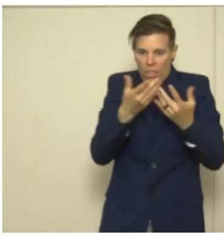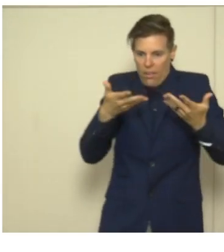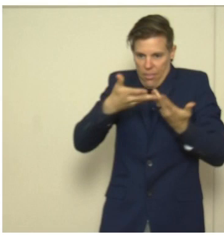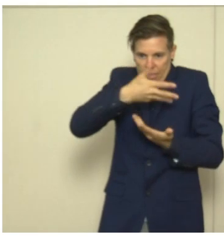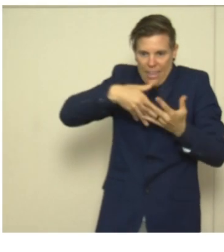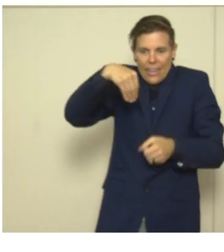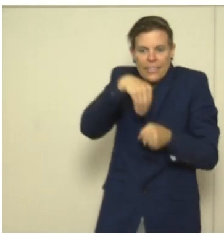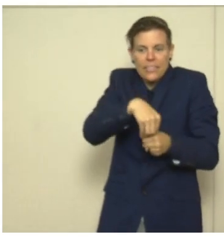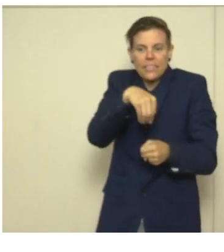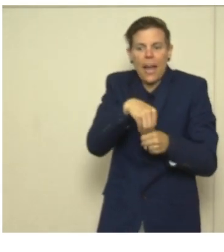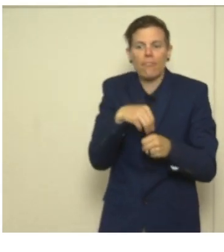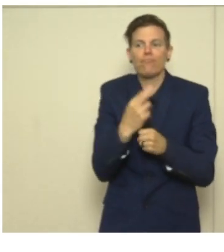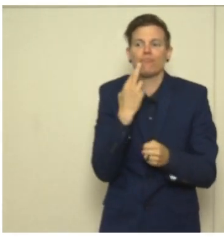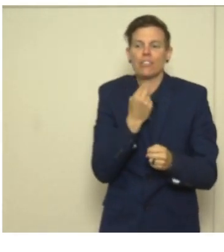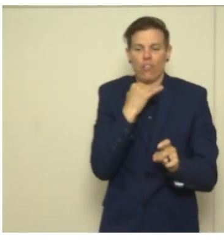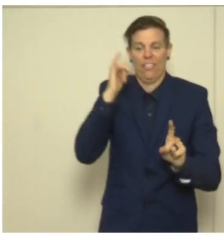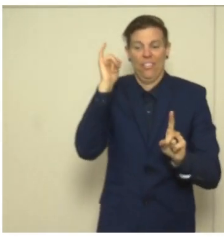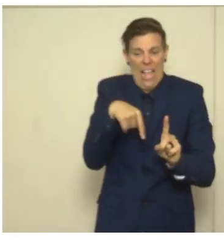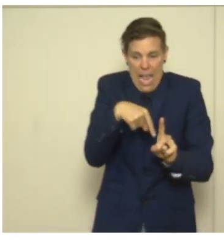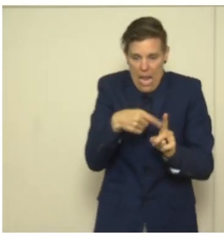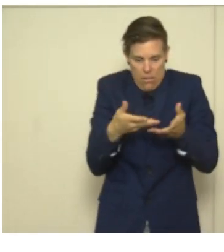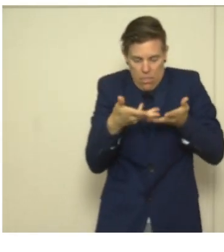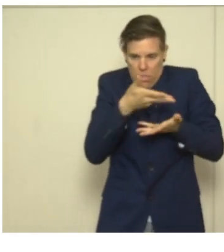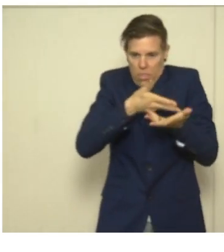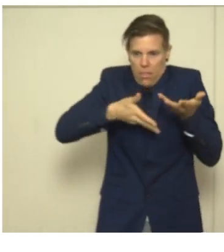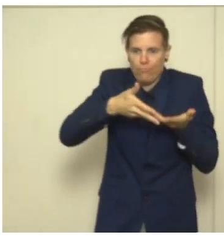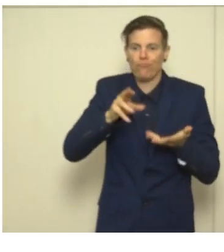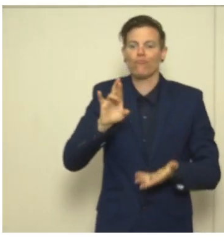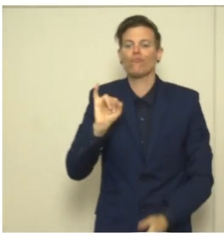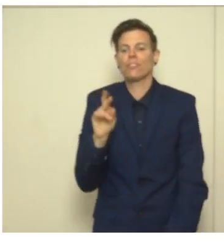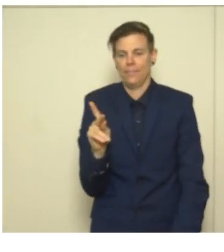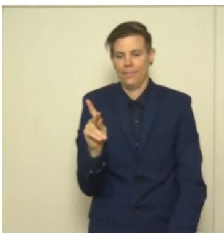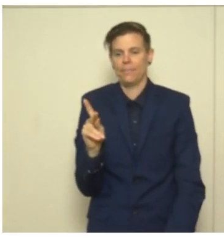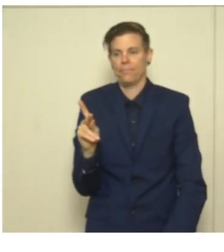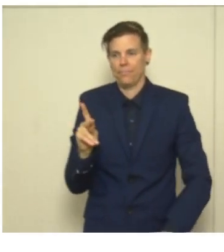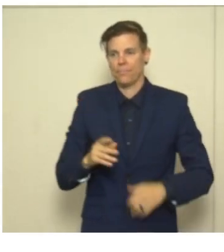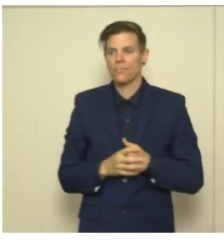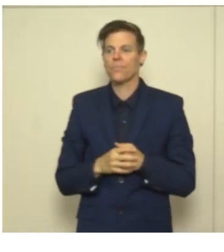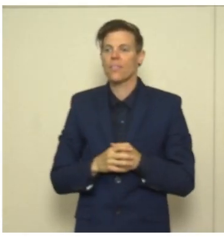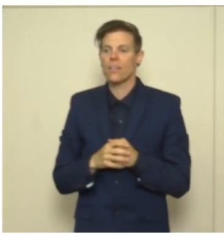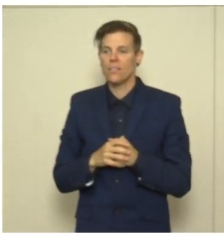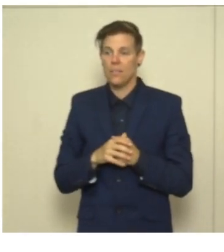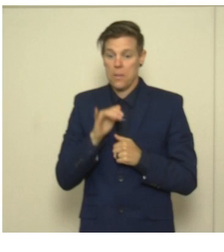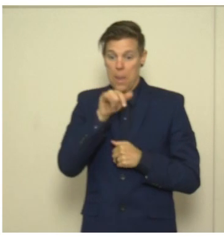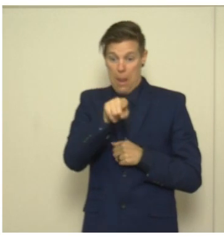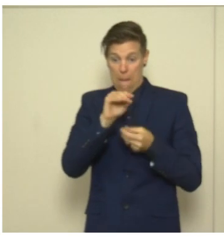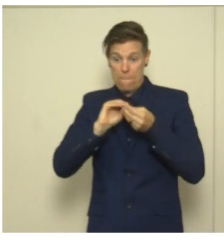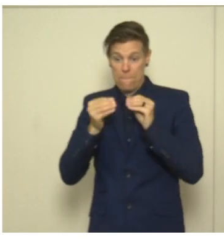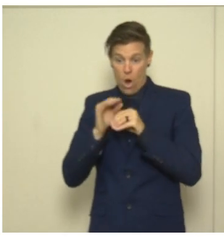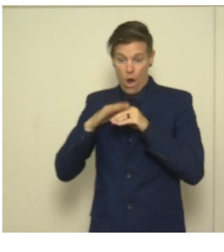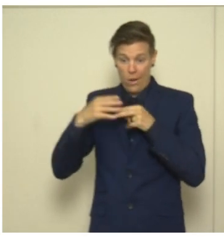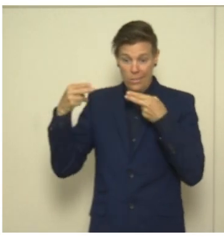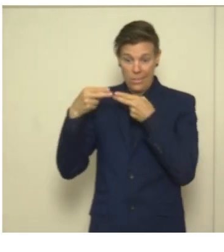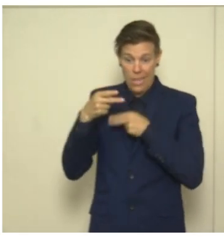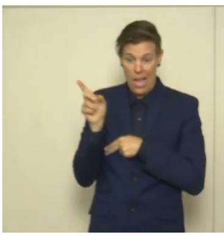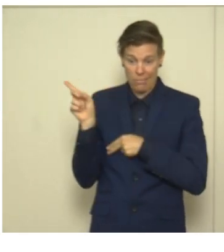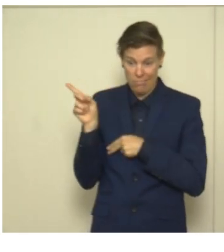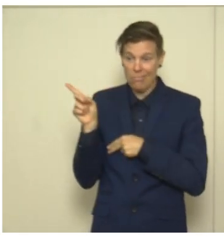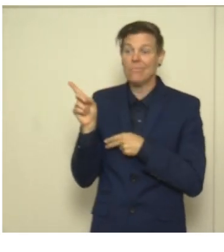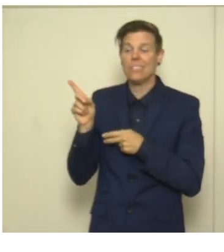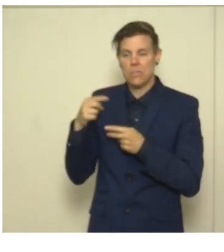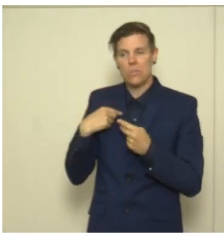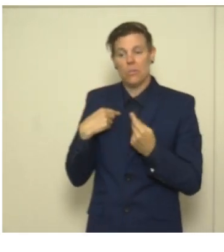This is a poor indicator about where we're headed. And I want every New Mexican to see this. We have to